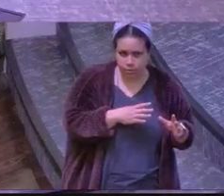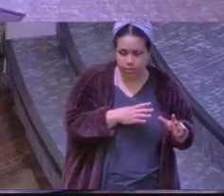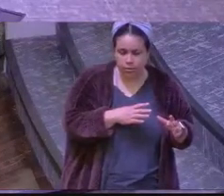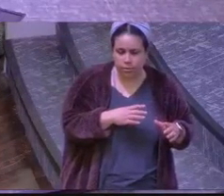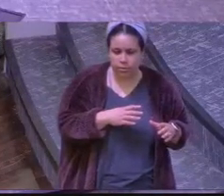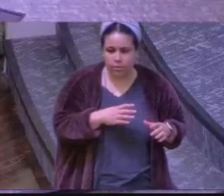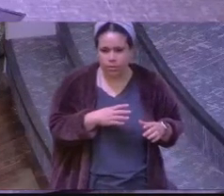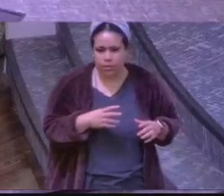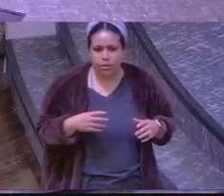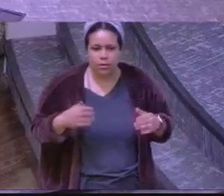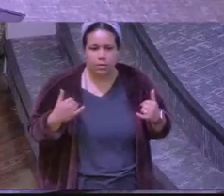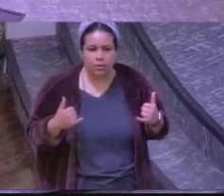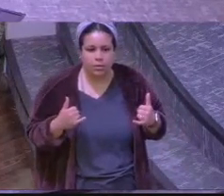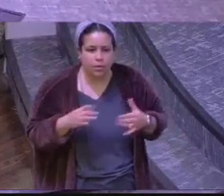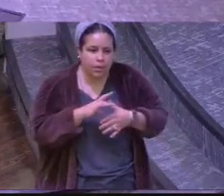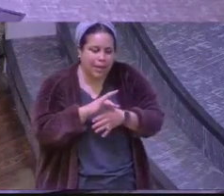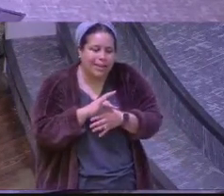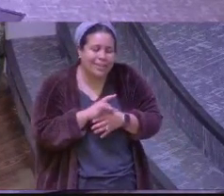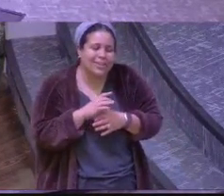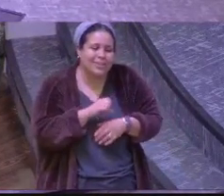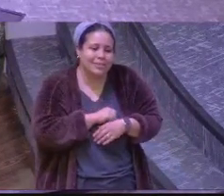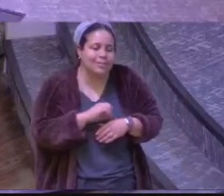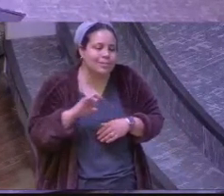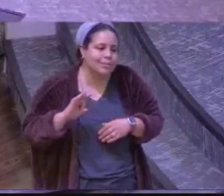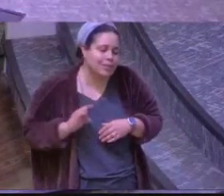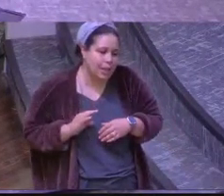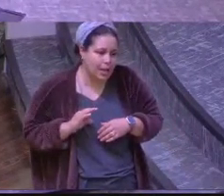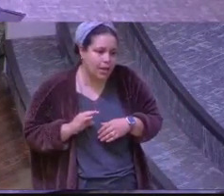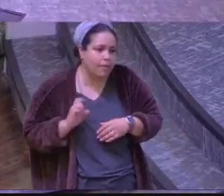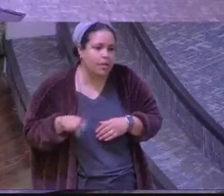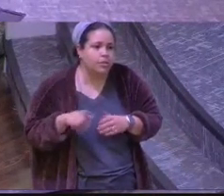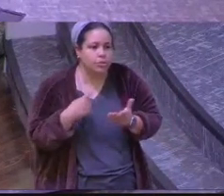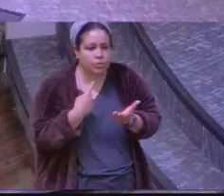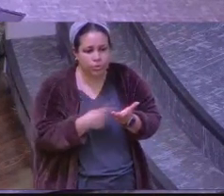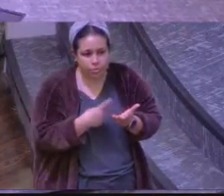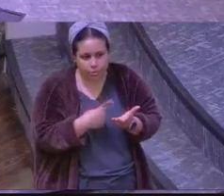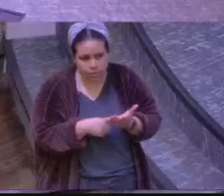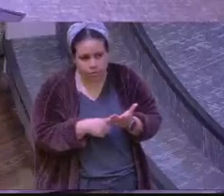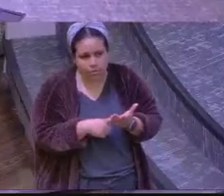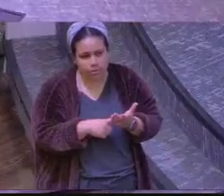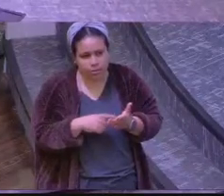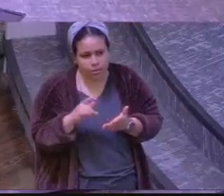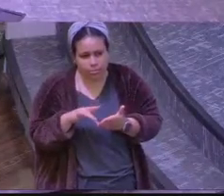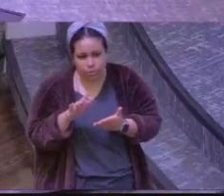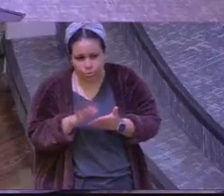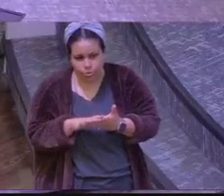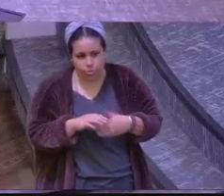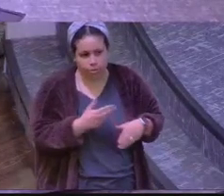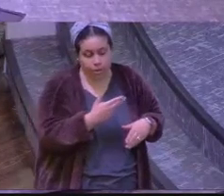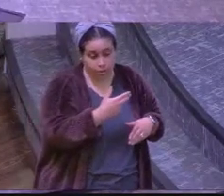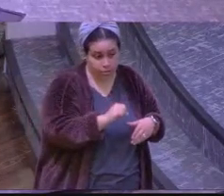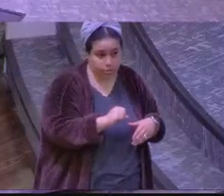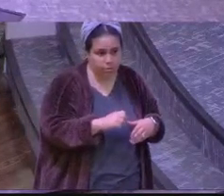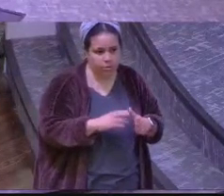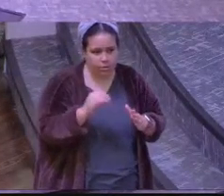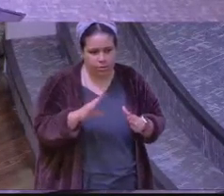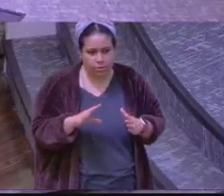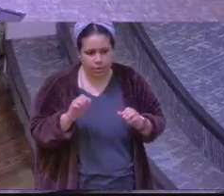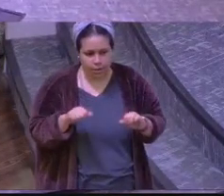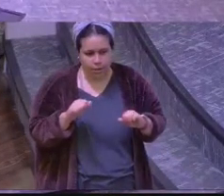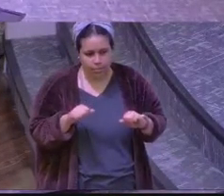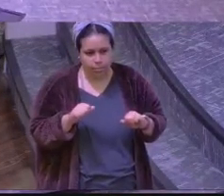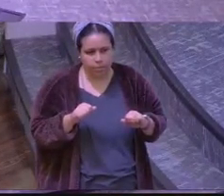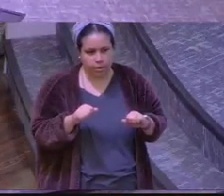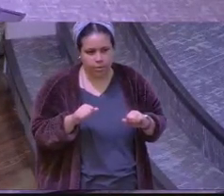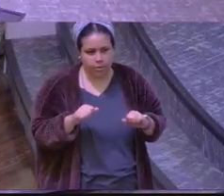Currently the content staff has to cover middle and high school content. And the students are only able to